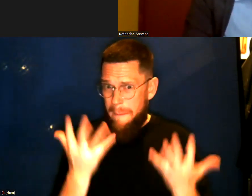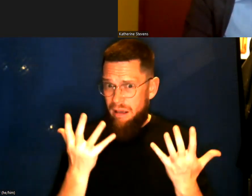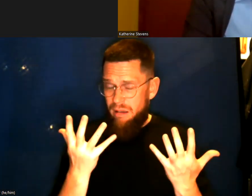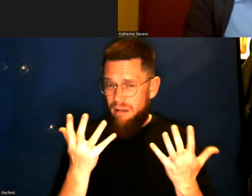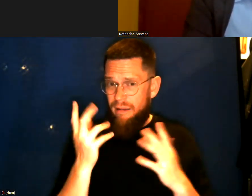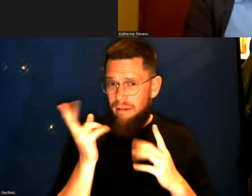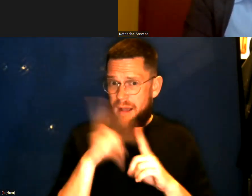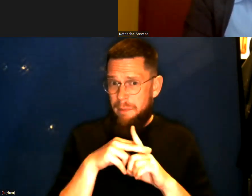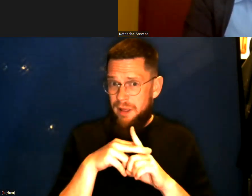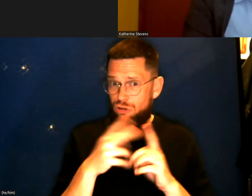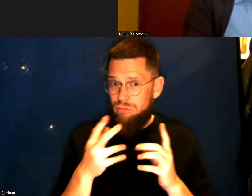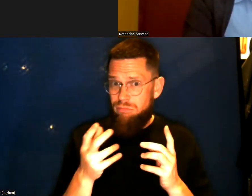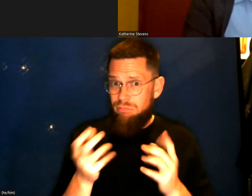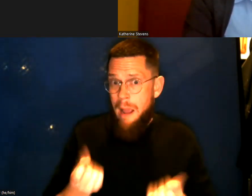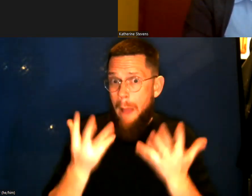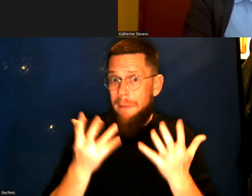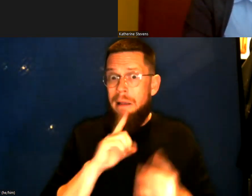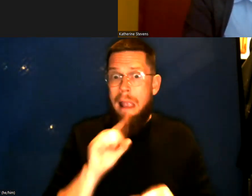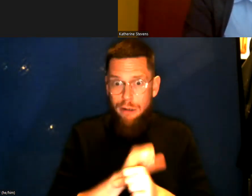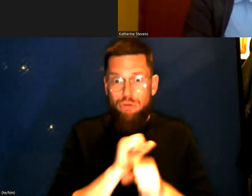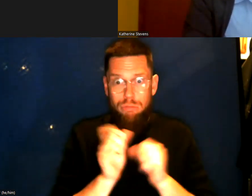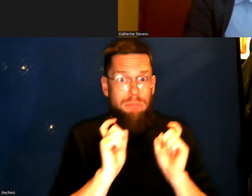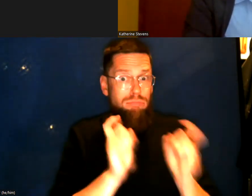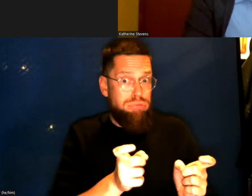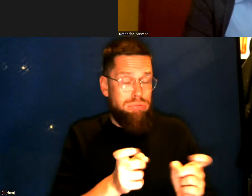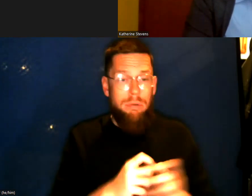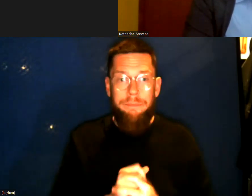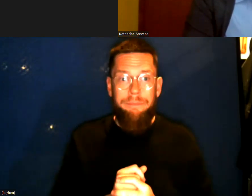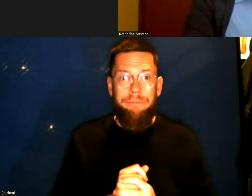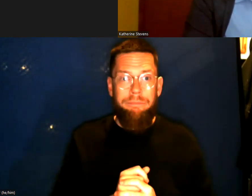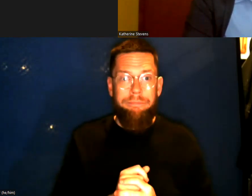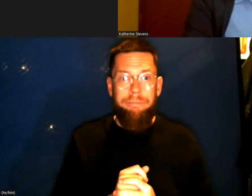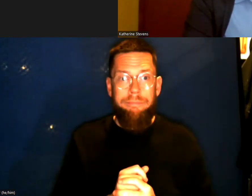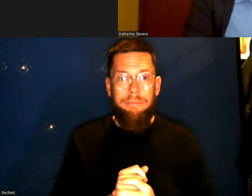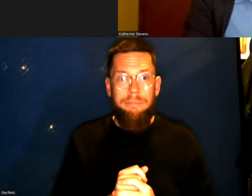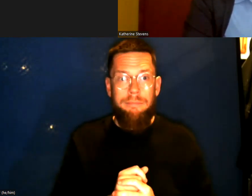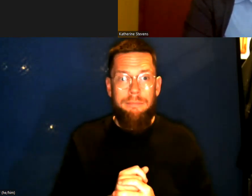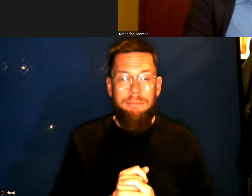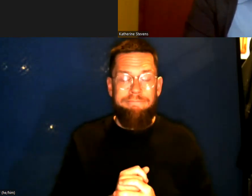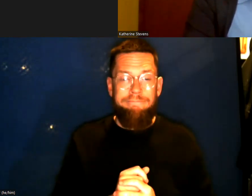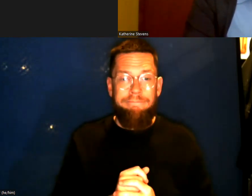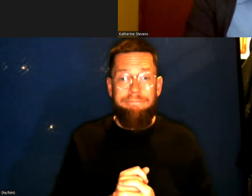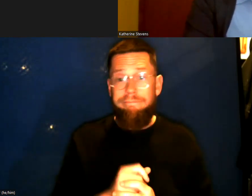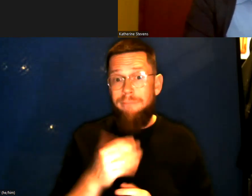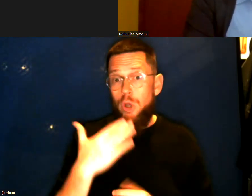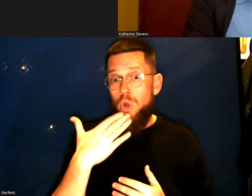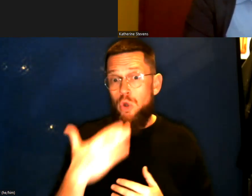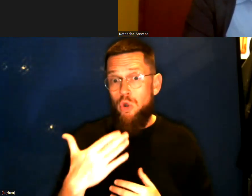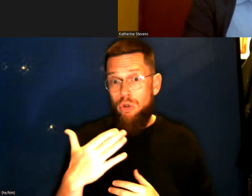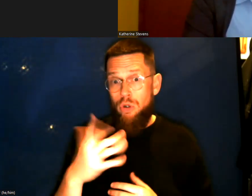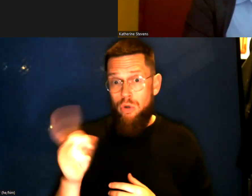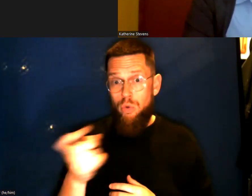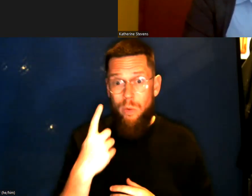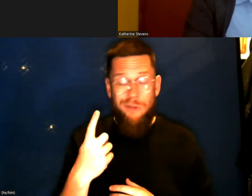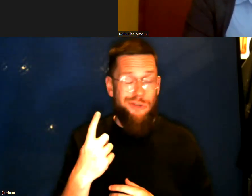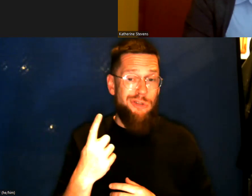many applications and how many gets granted? Yeah, that's generally a great question. You know, it does change year to year.